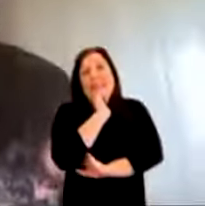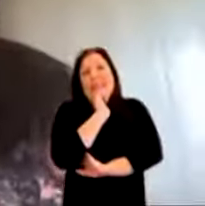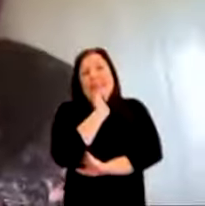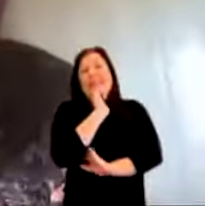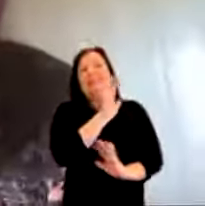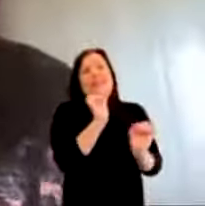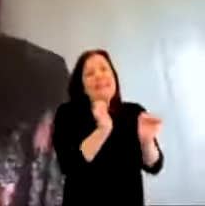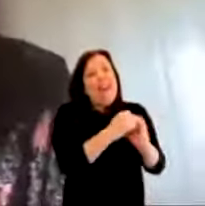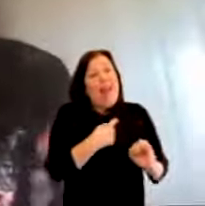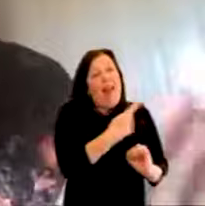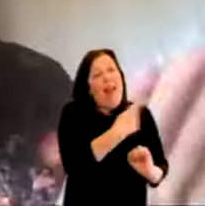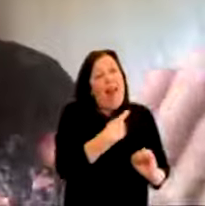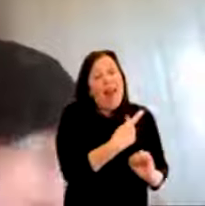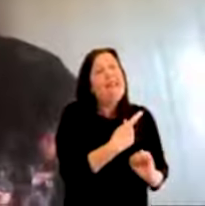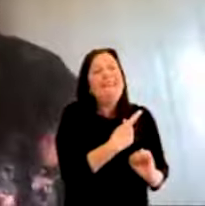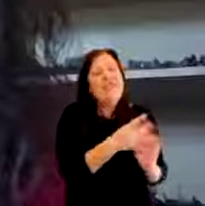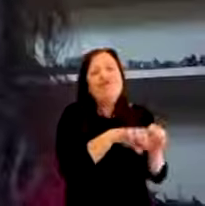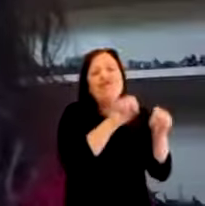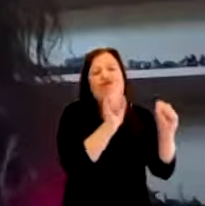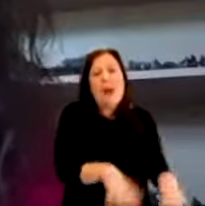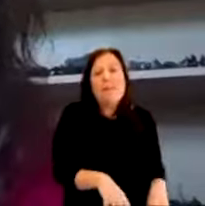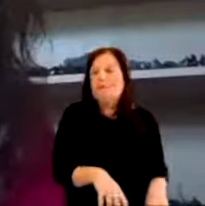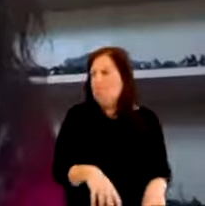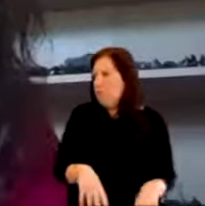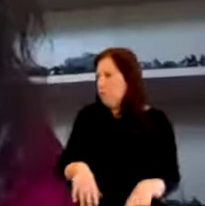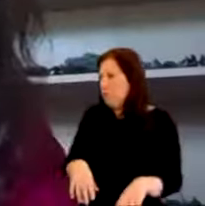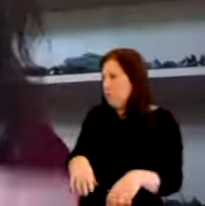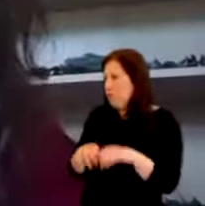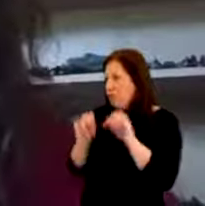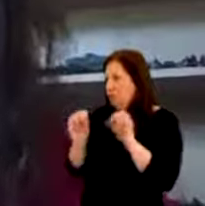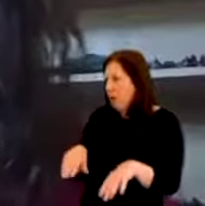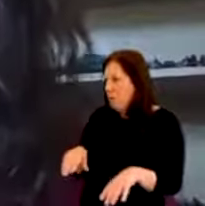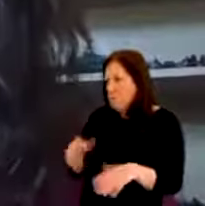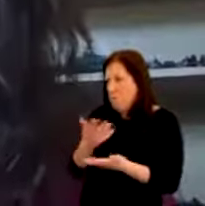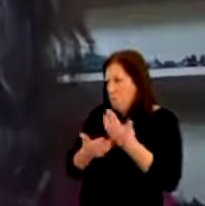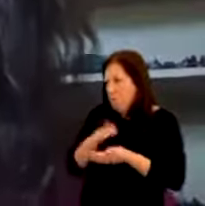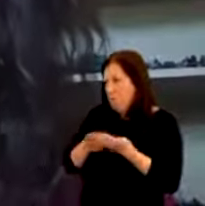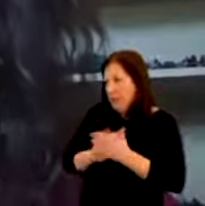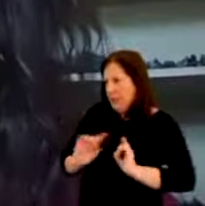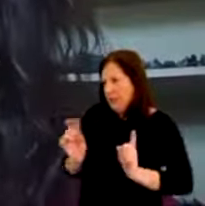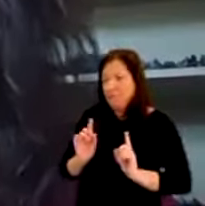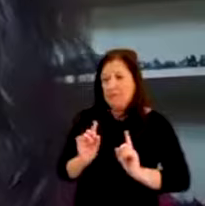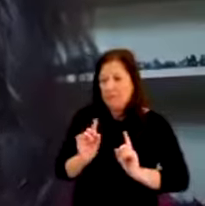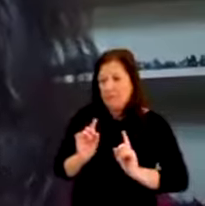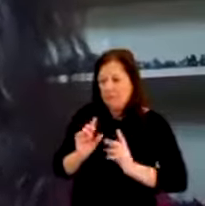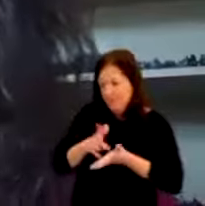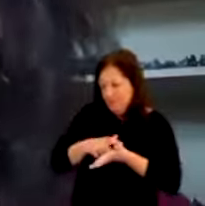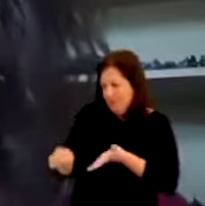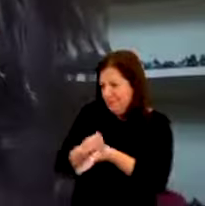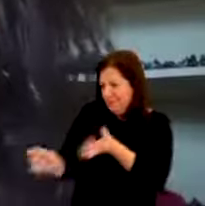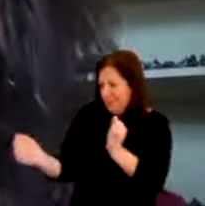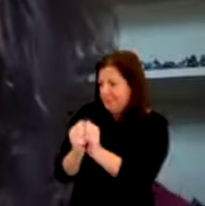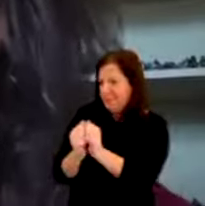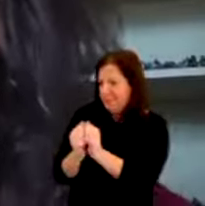The deal is off. What? What do you mean it's off? Everything has been signed and there is